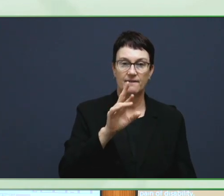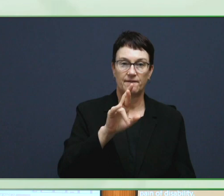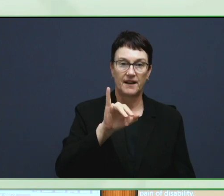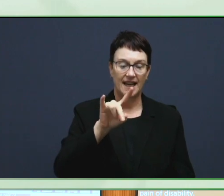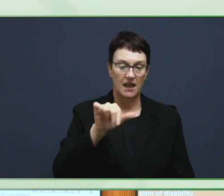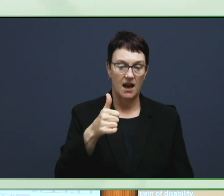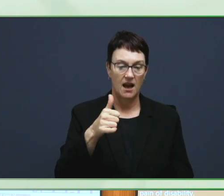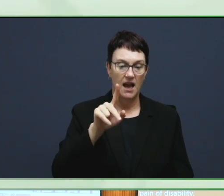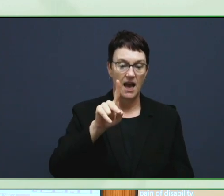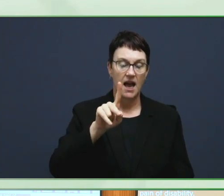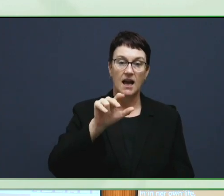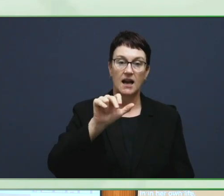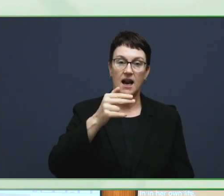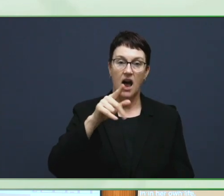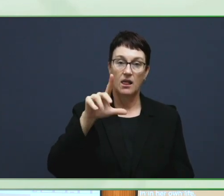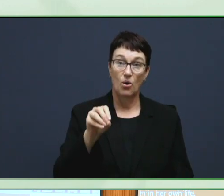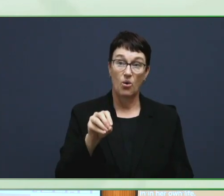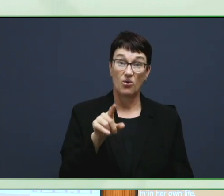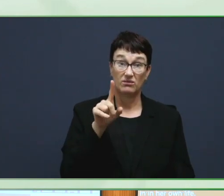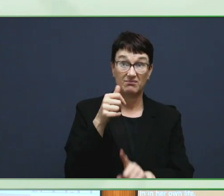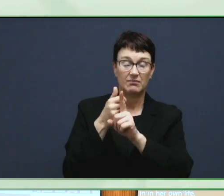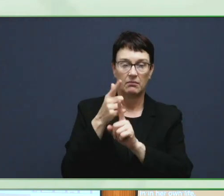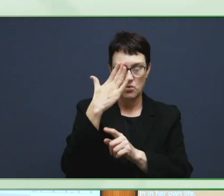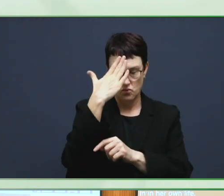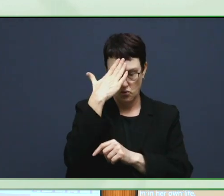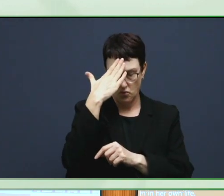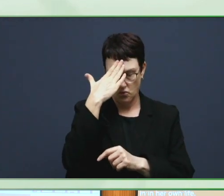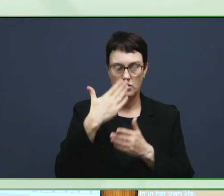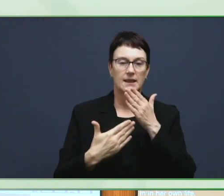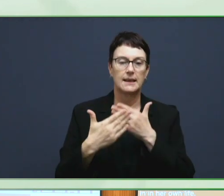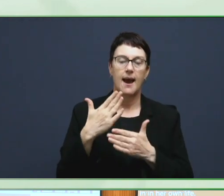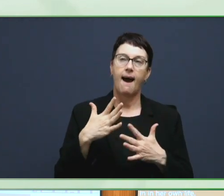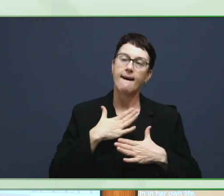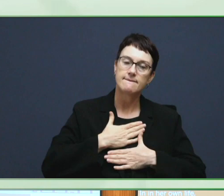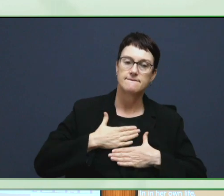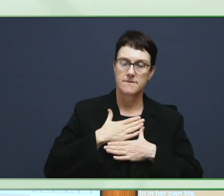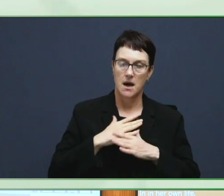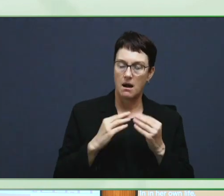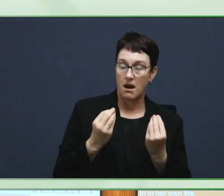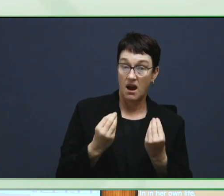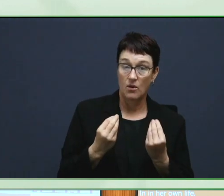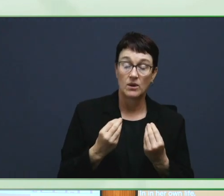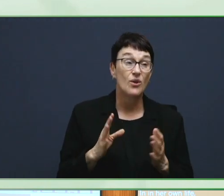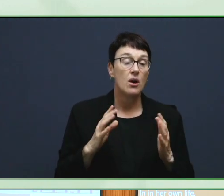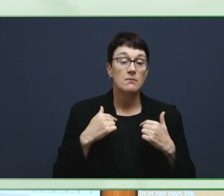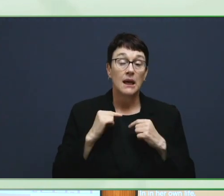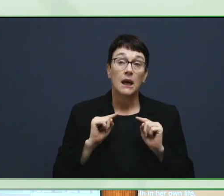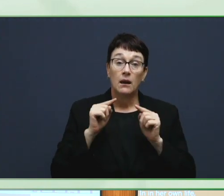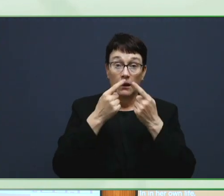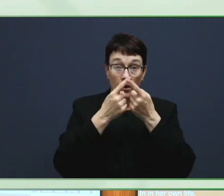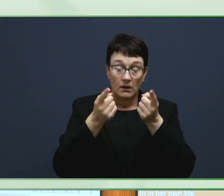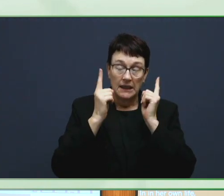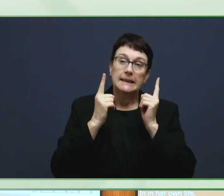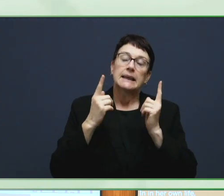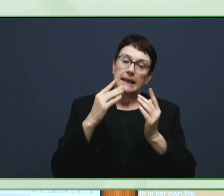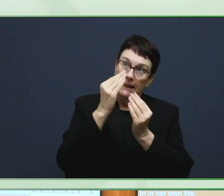When I was to my first, I study mass media communication,